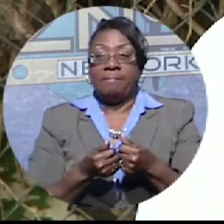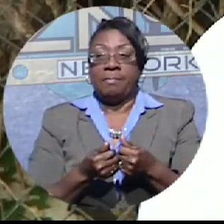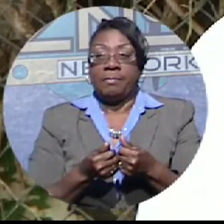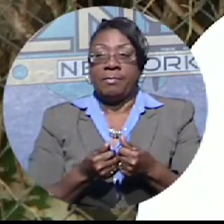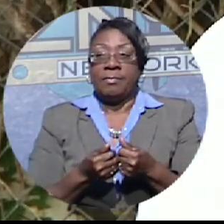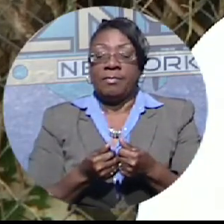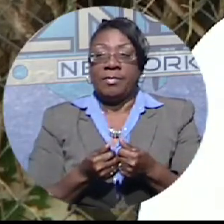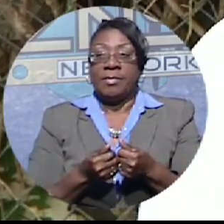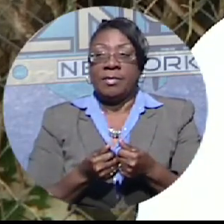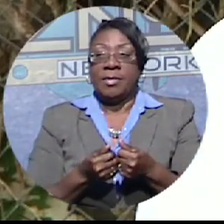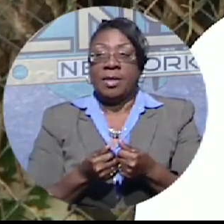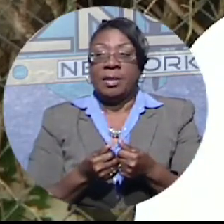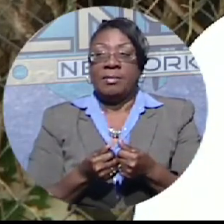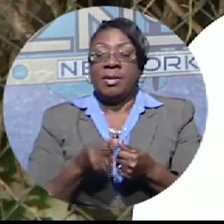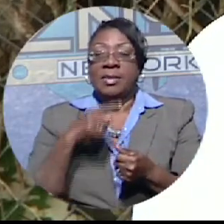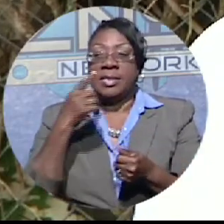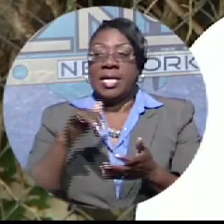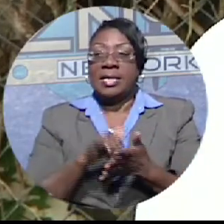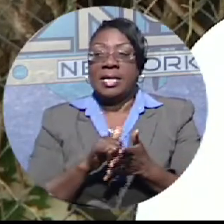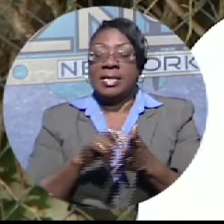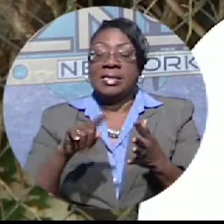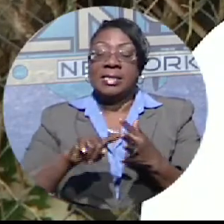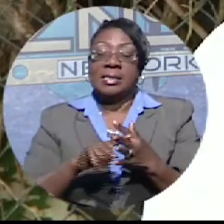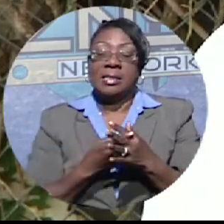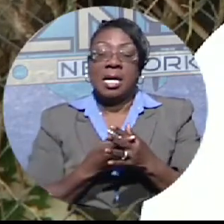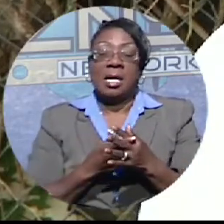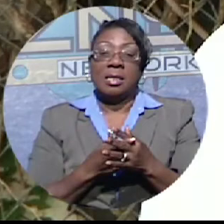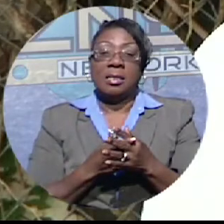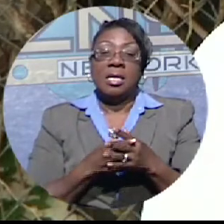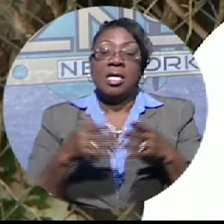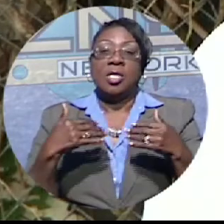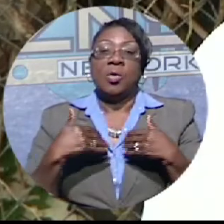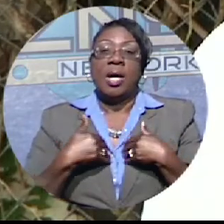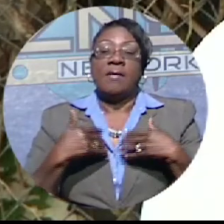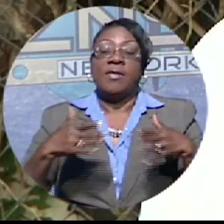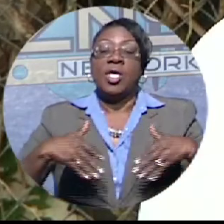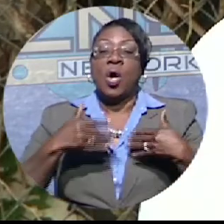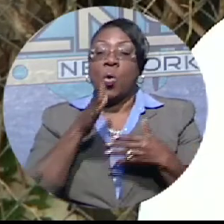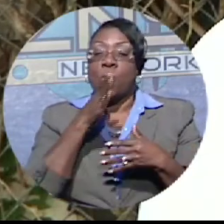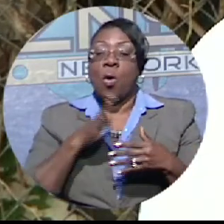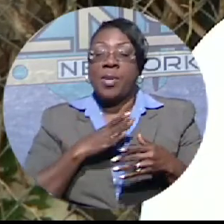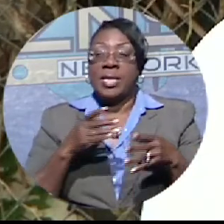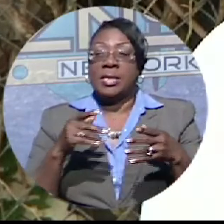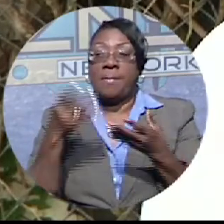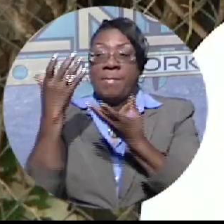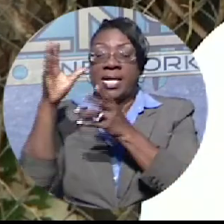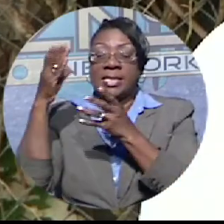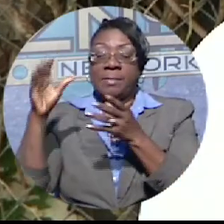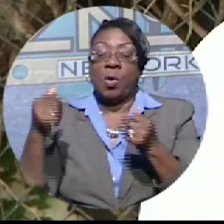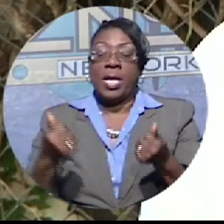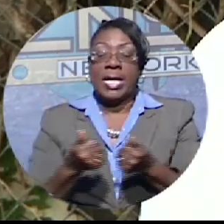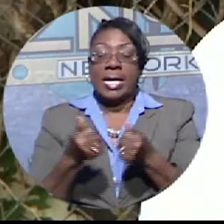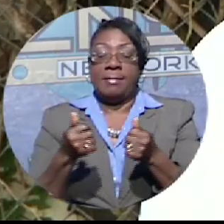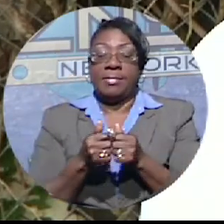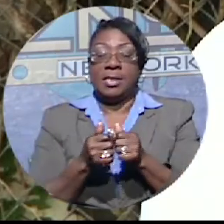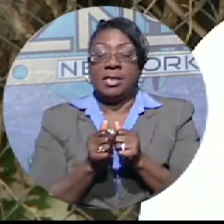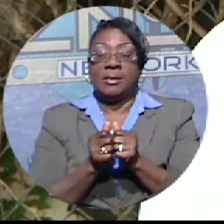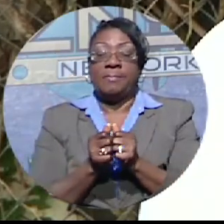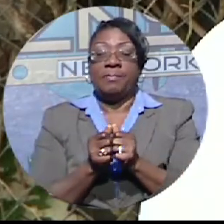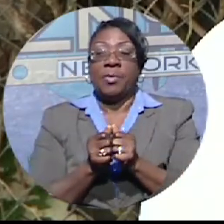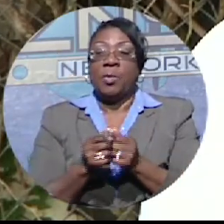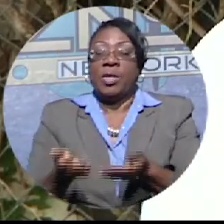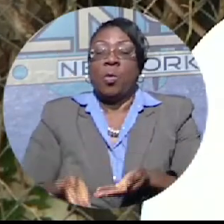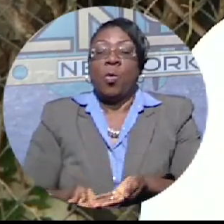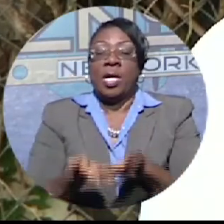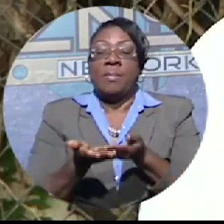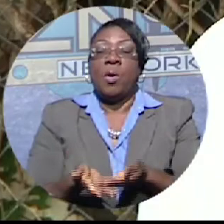UCAM, but I'm not saying that. But I'm saying it's a start, you know, and if you start and if we partner with the Volleyball